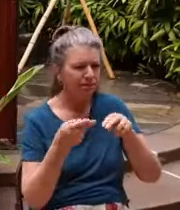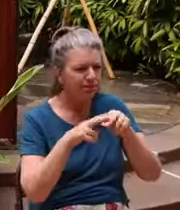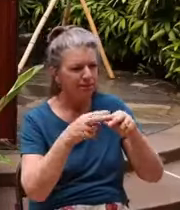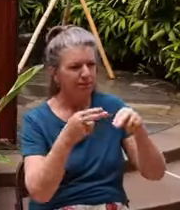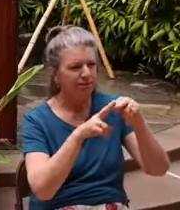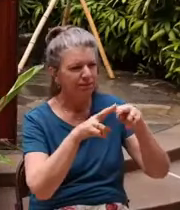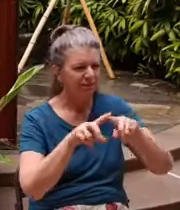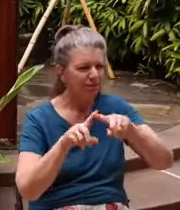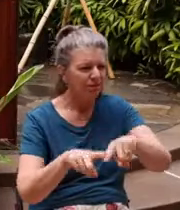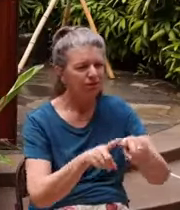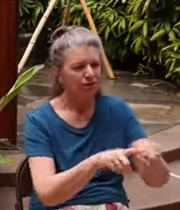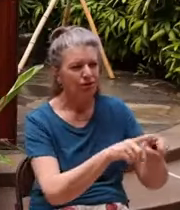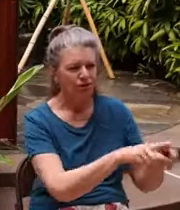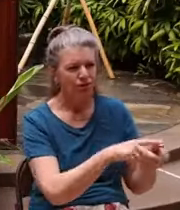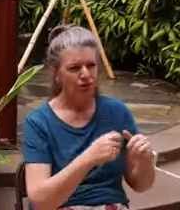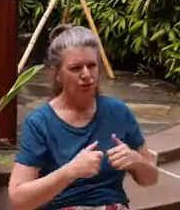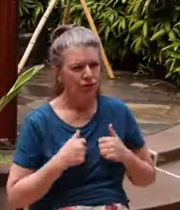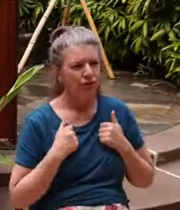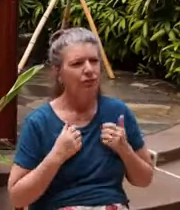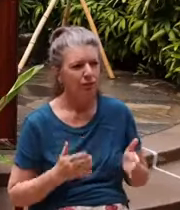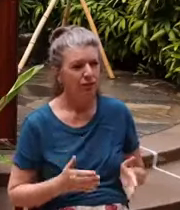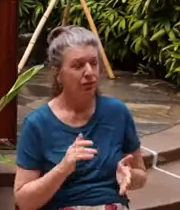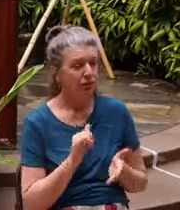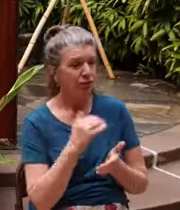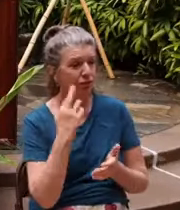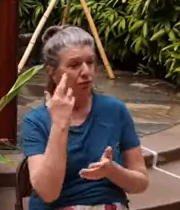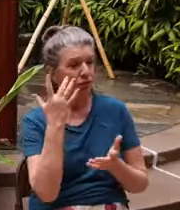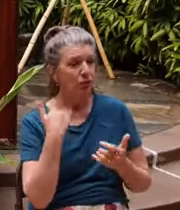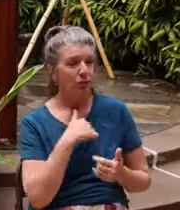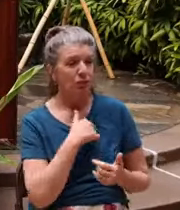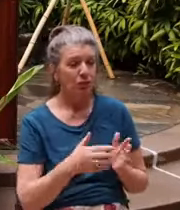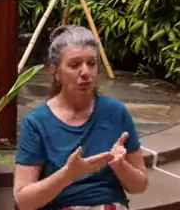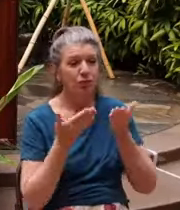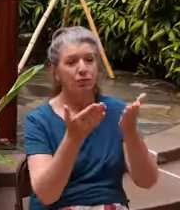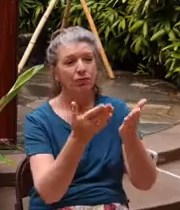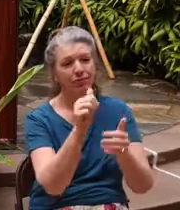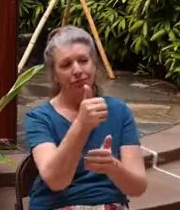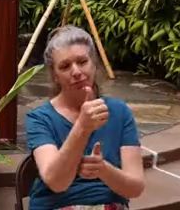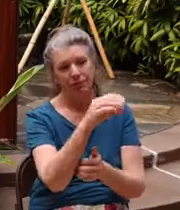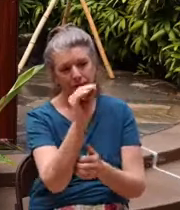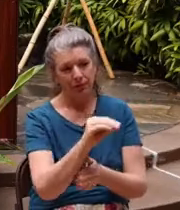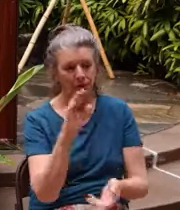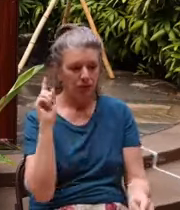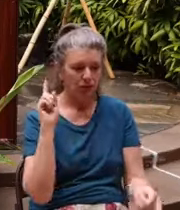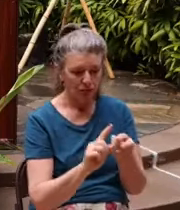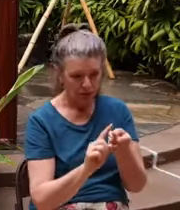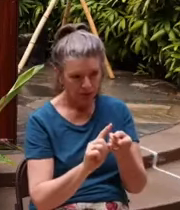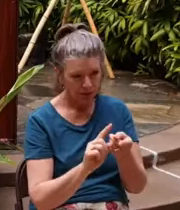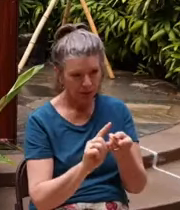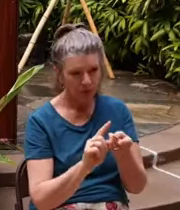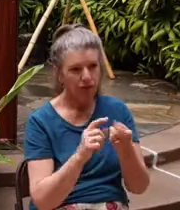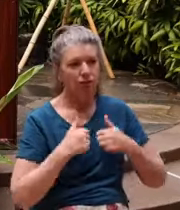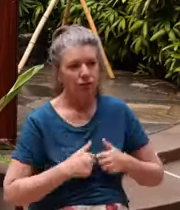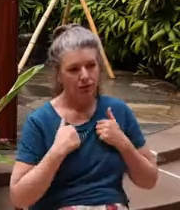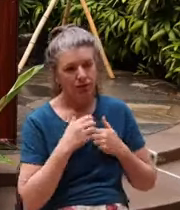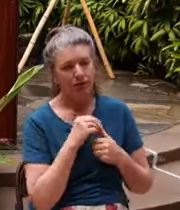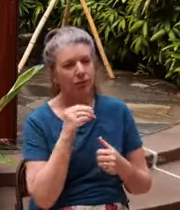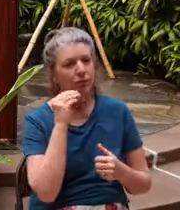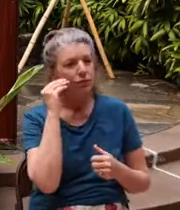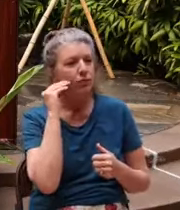our residents. That is why we are proposing 10% decrease to the residential and homestead property